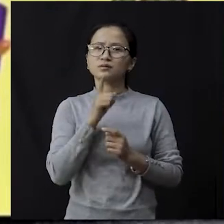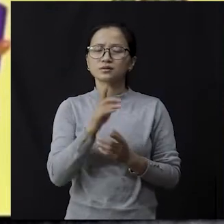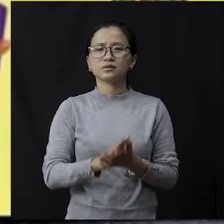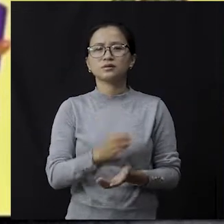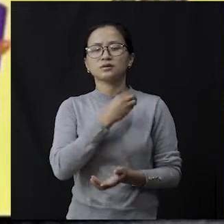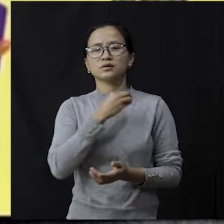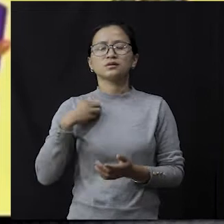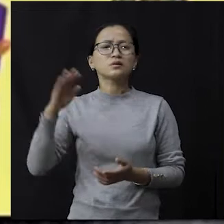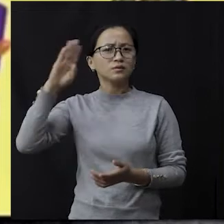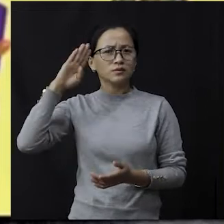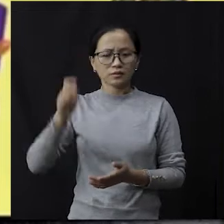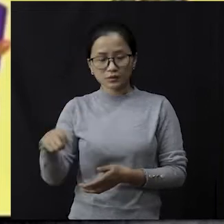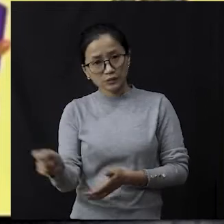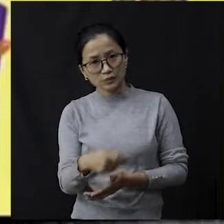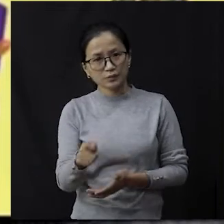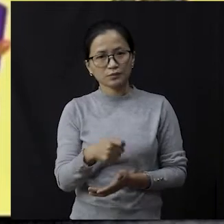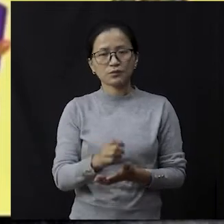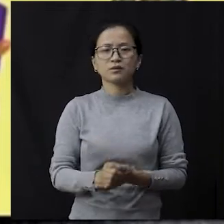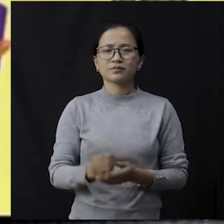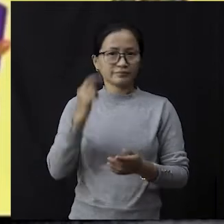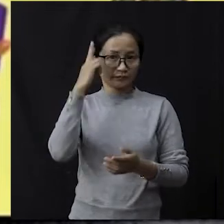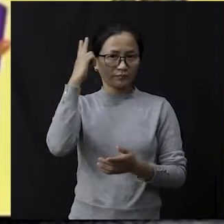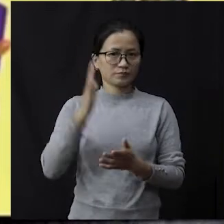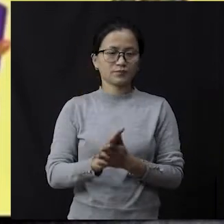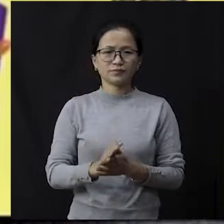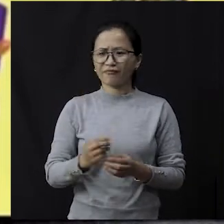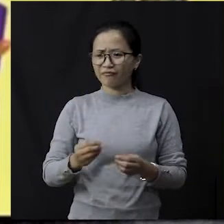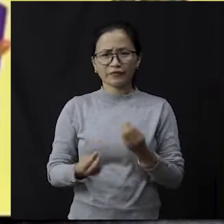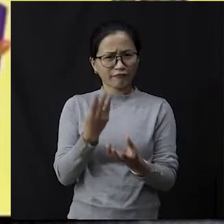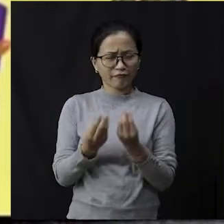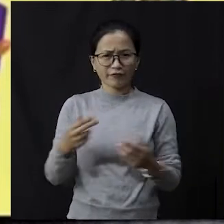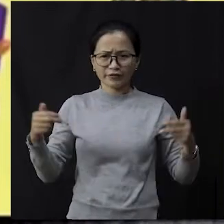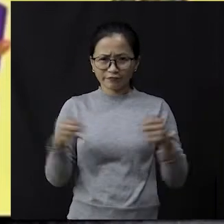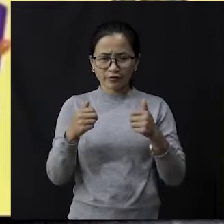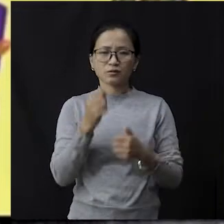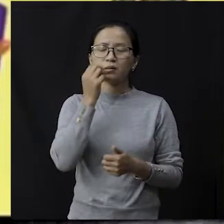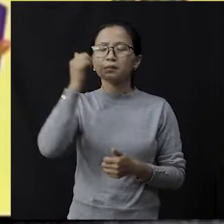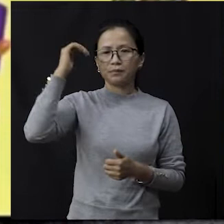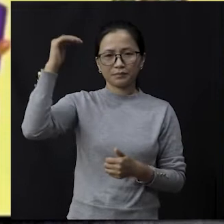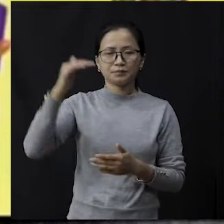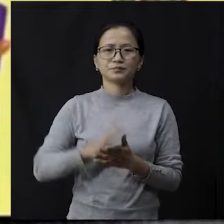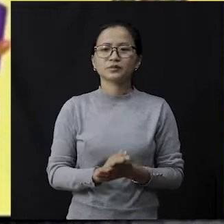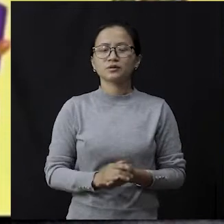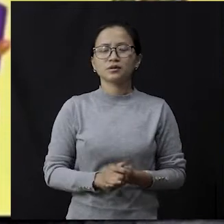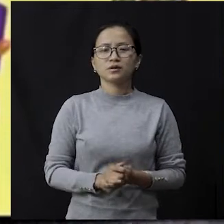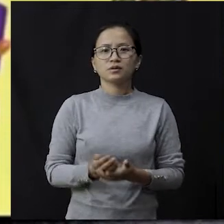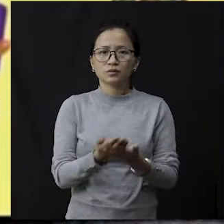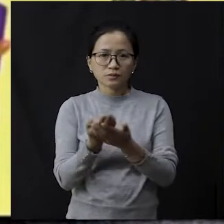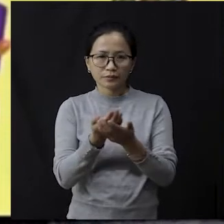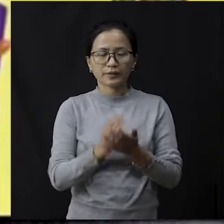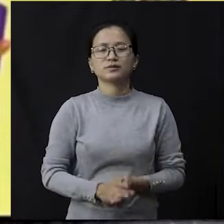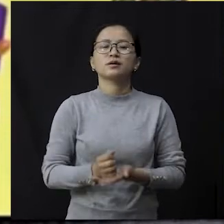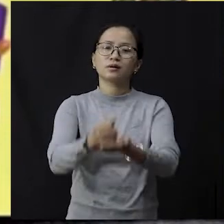a soldier, a sweeper, a barber, a firefighter or a fireman, a baker, etc.